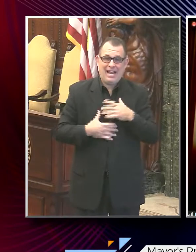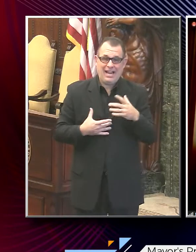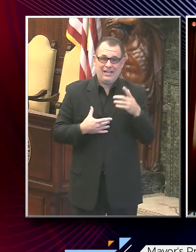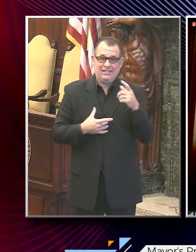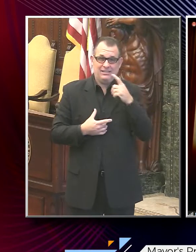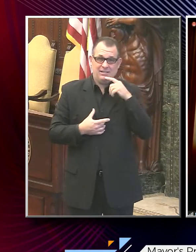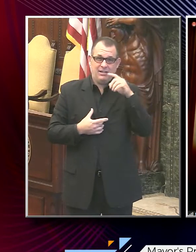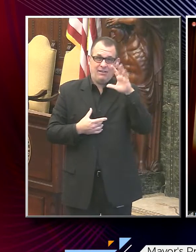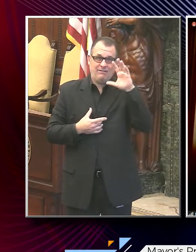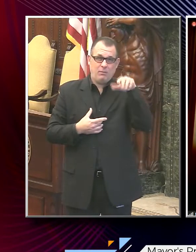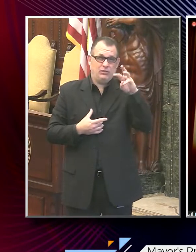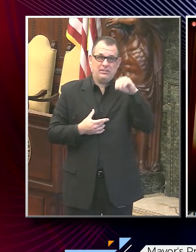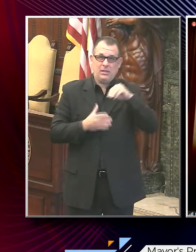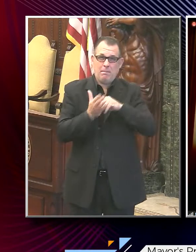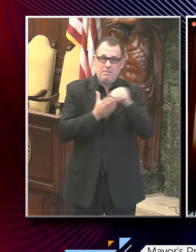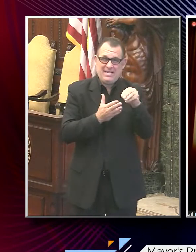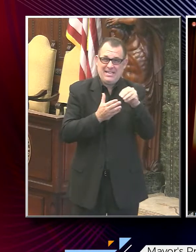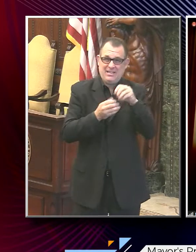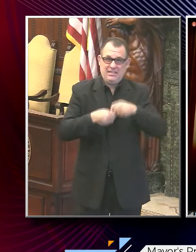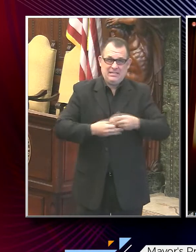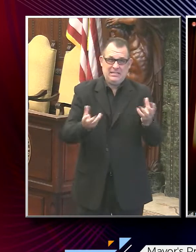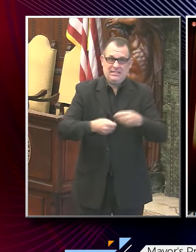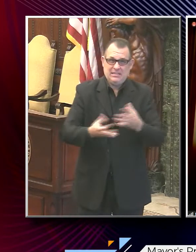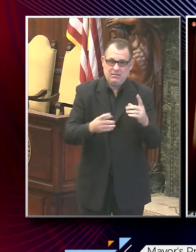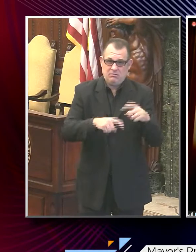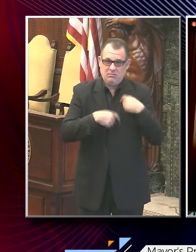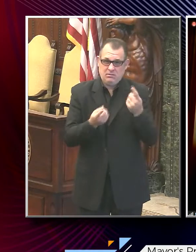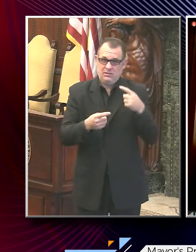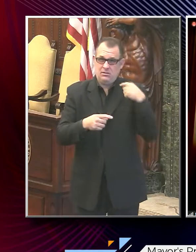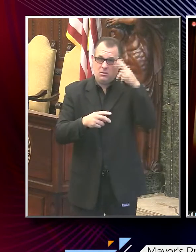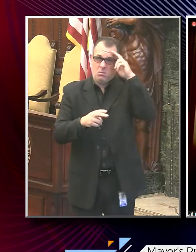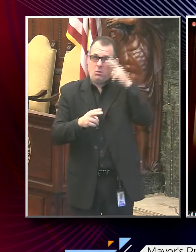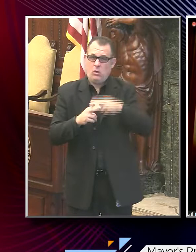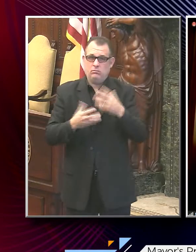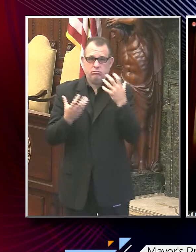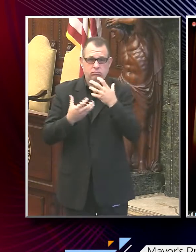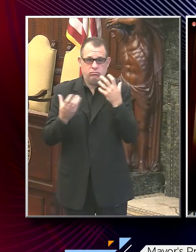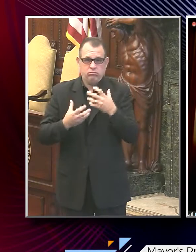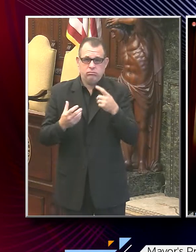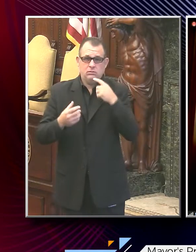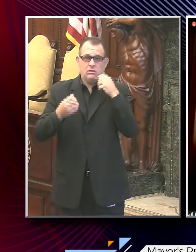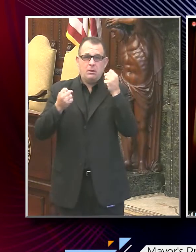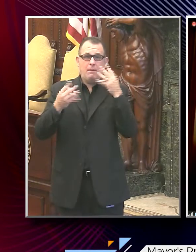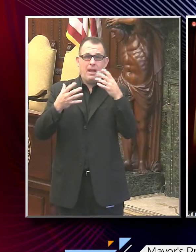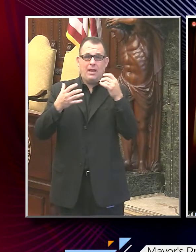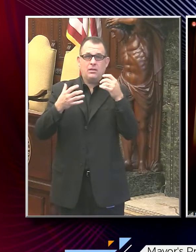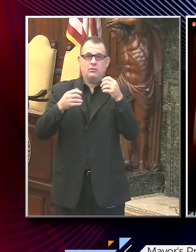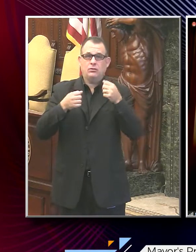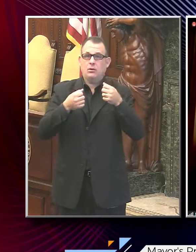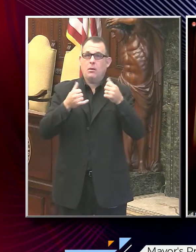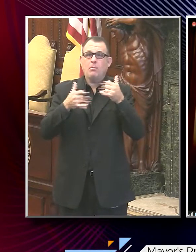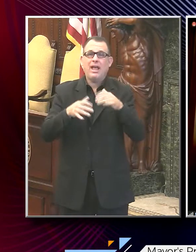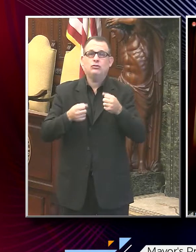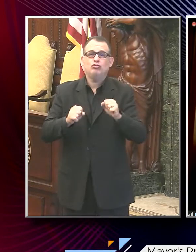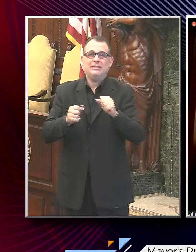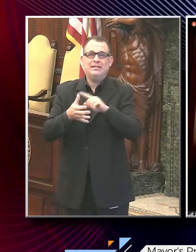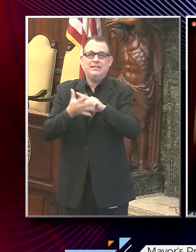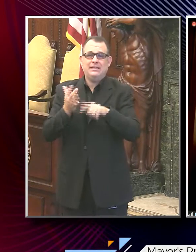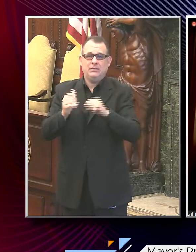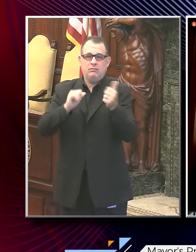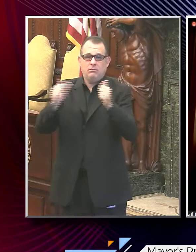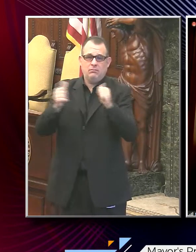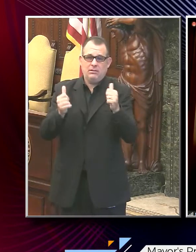student meals were distributed since March. In addition, hundreds of play streets and summer meal sites provided lunch and snacks to